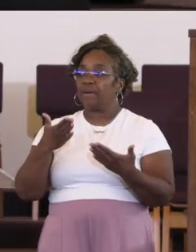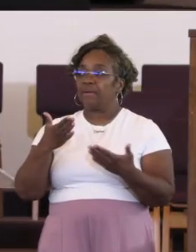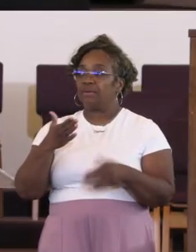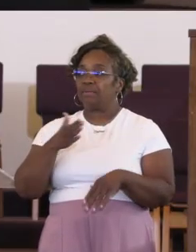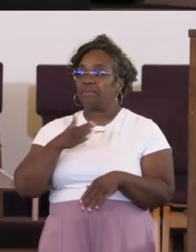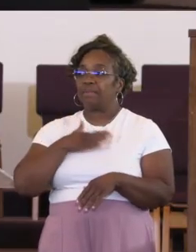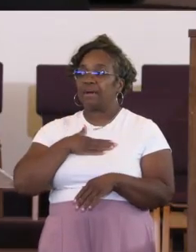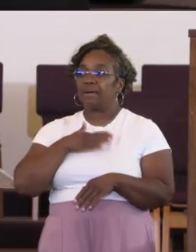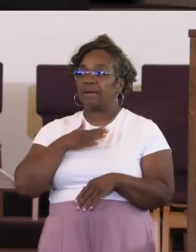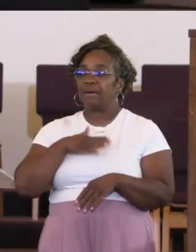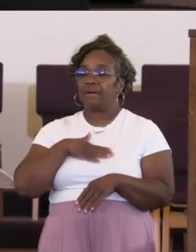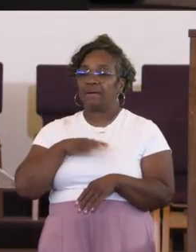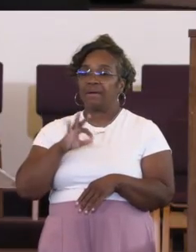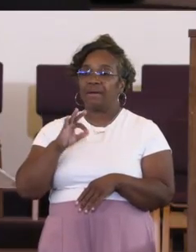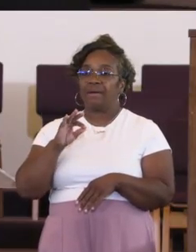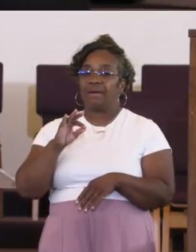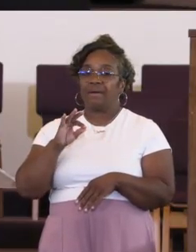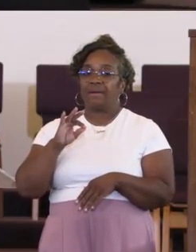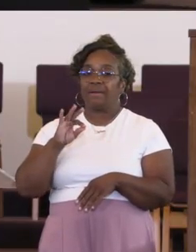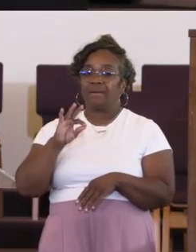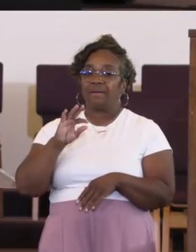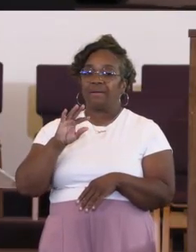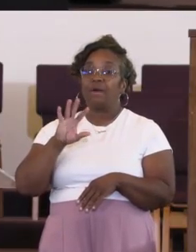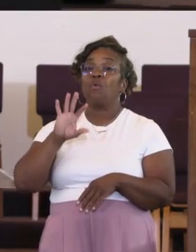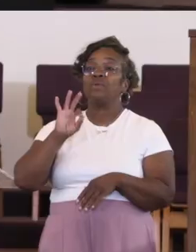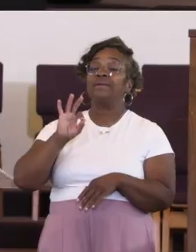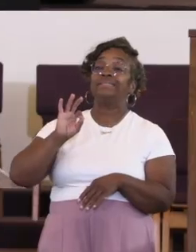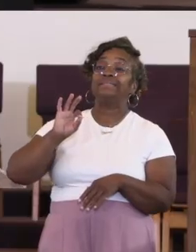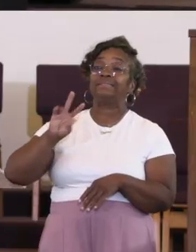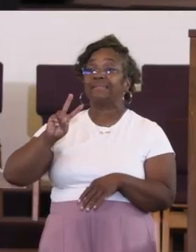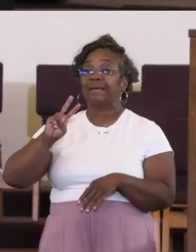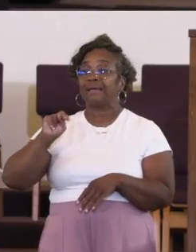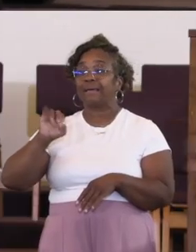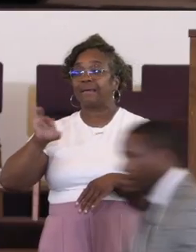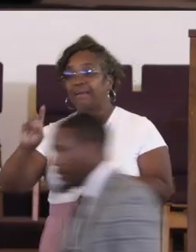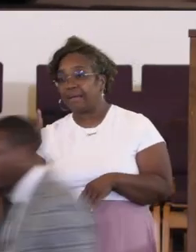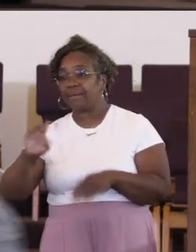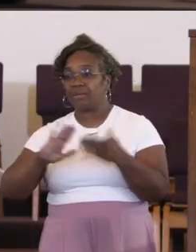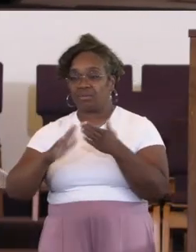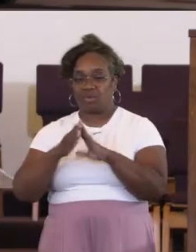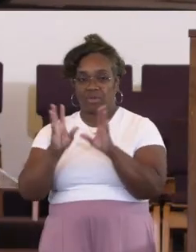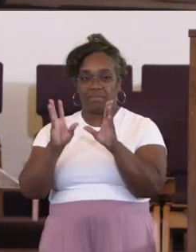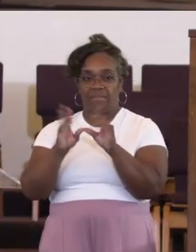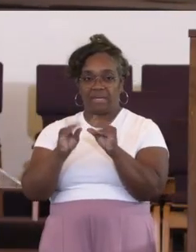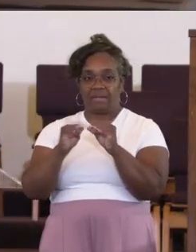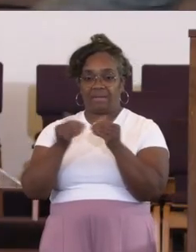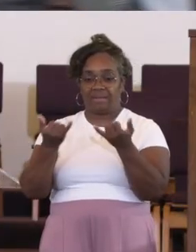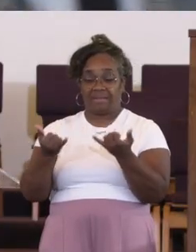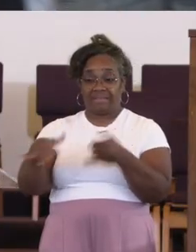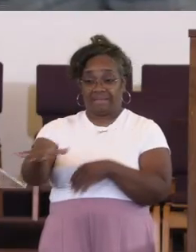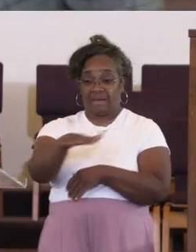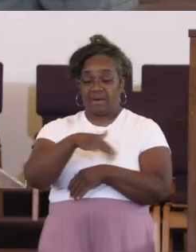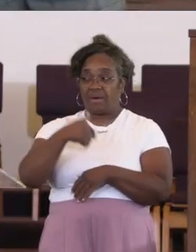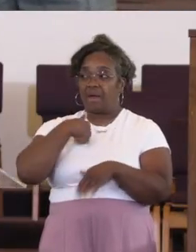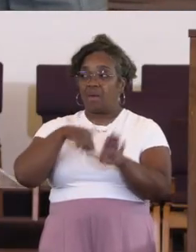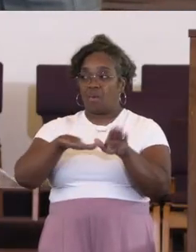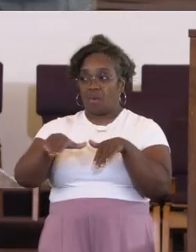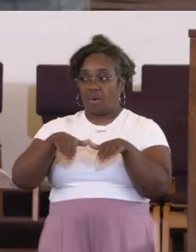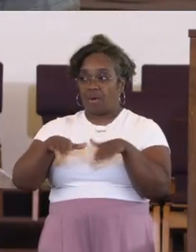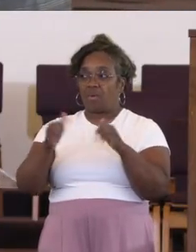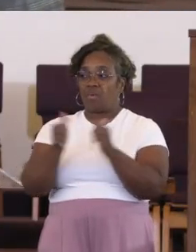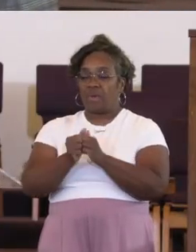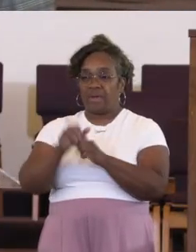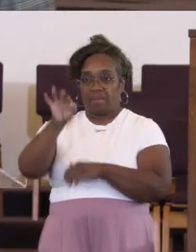92nd community meeting here in this church. I walked this neighborhood with Pastor Jackson